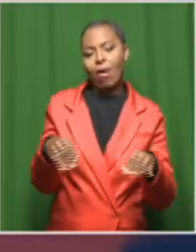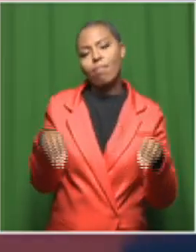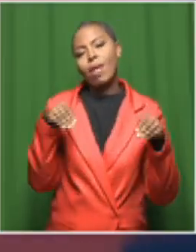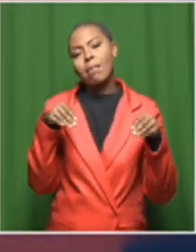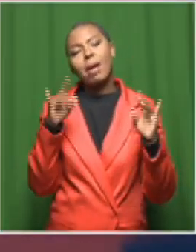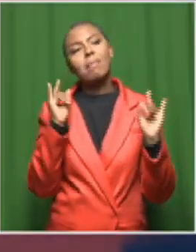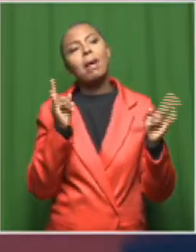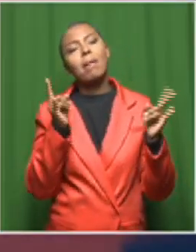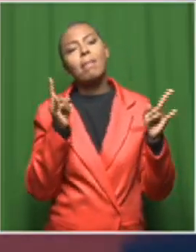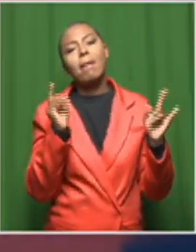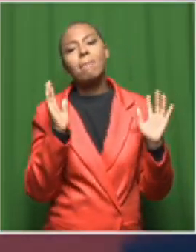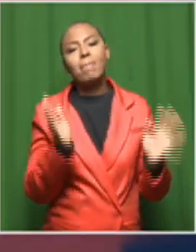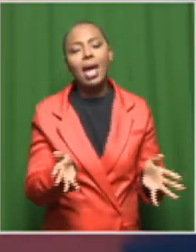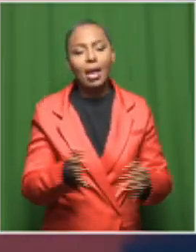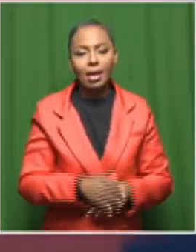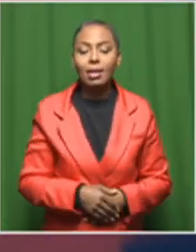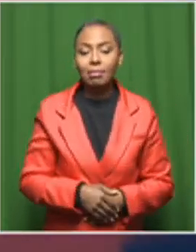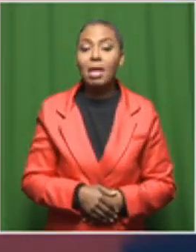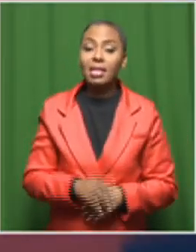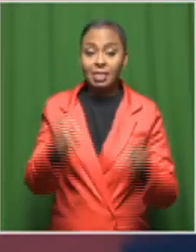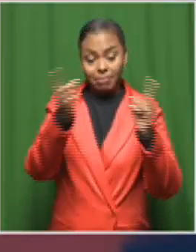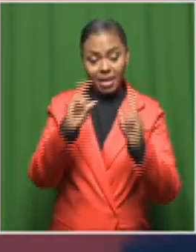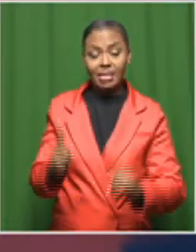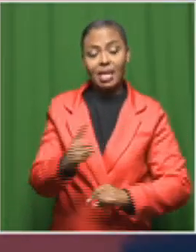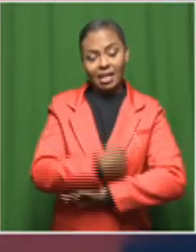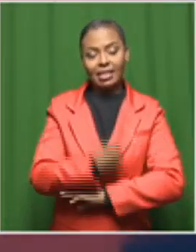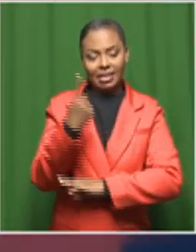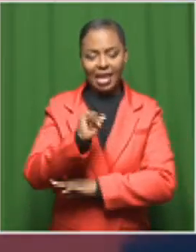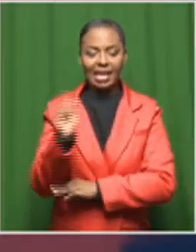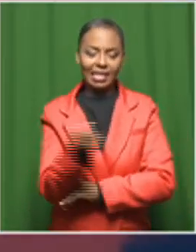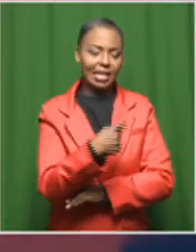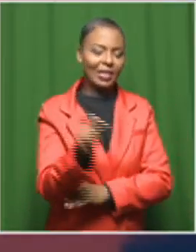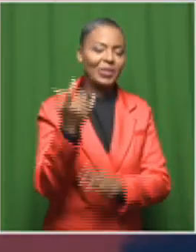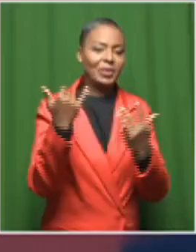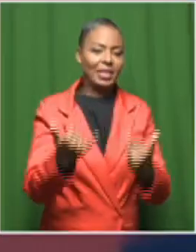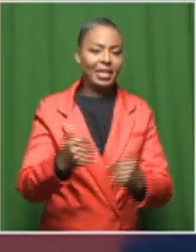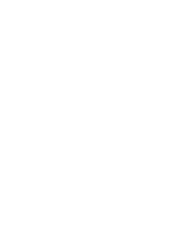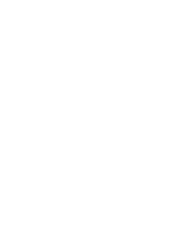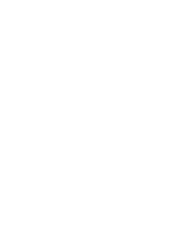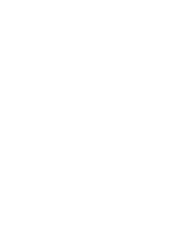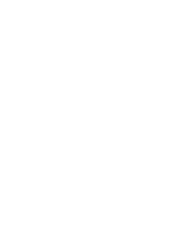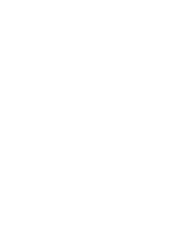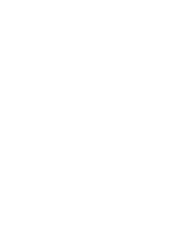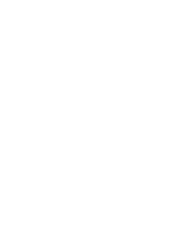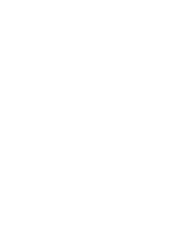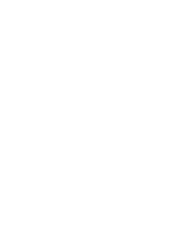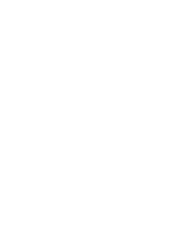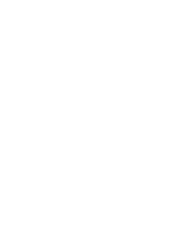you've got to watch that. I'm sure it will be very special. That's all we have time for in your sports news for this hour.